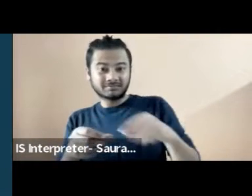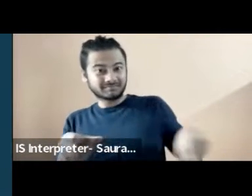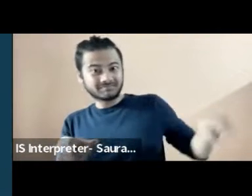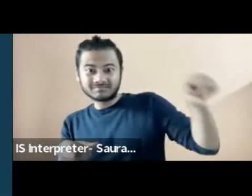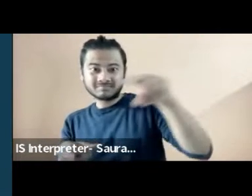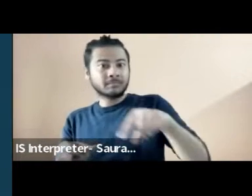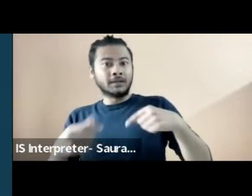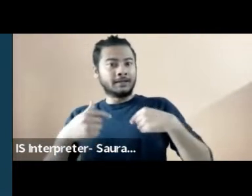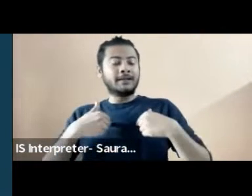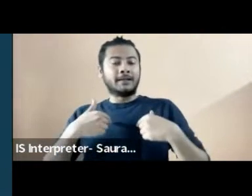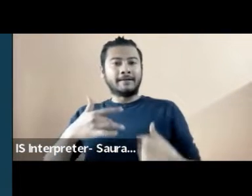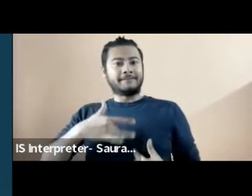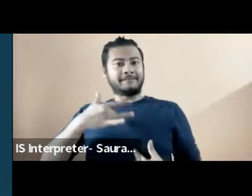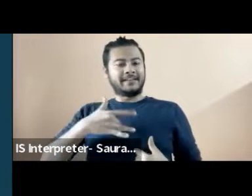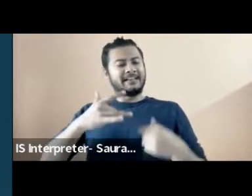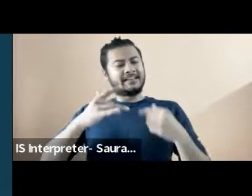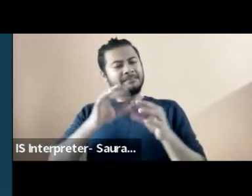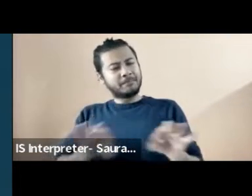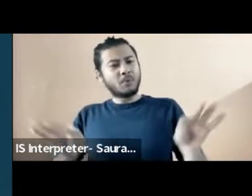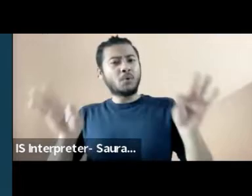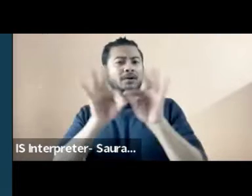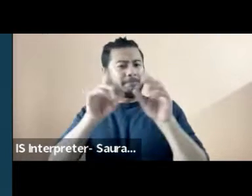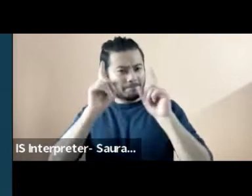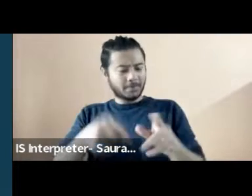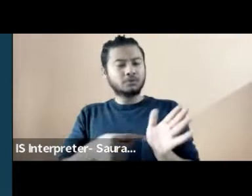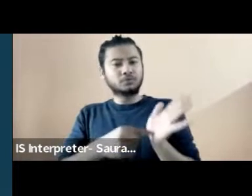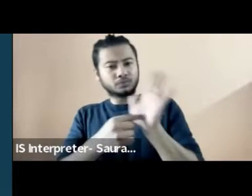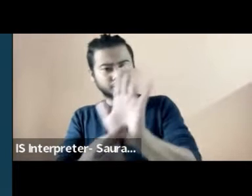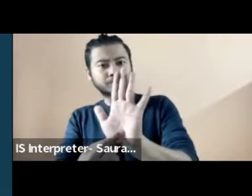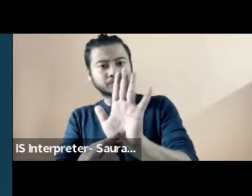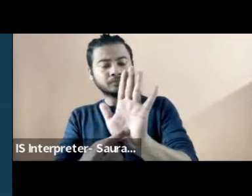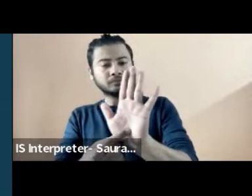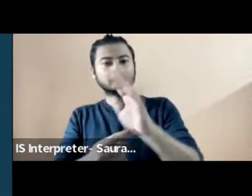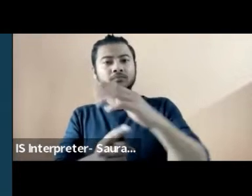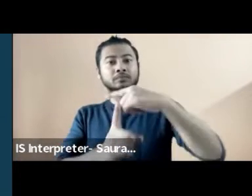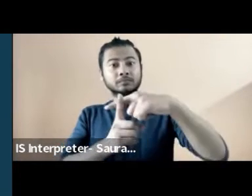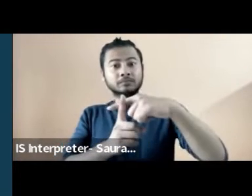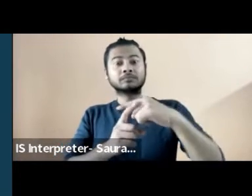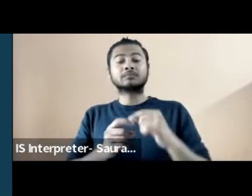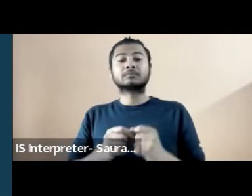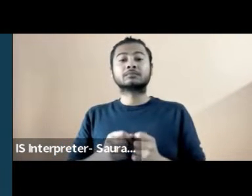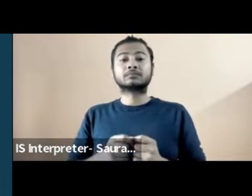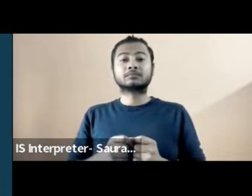the entire process, and also analytically also to the other streams.